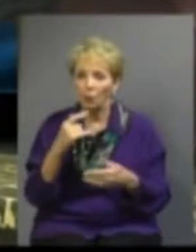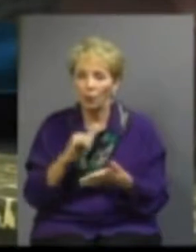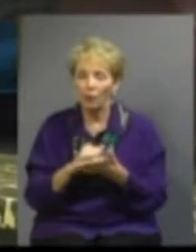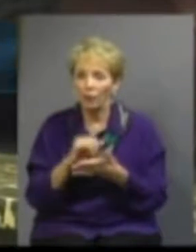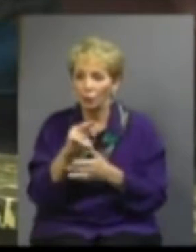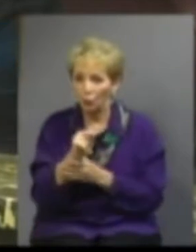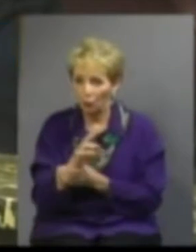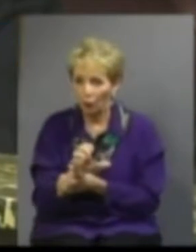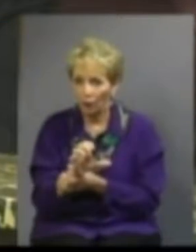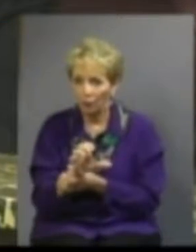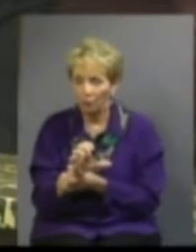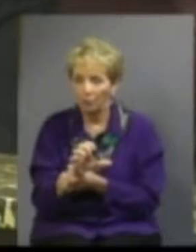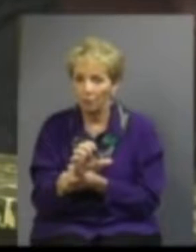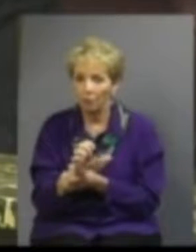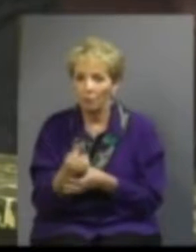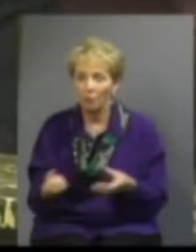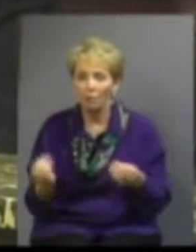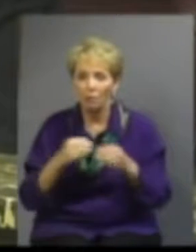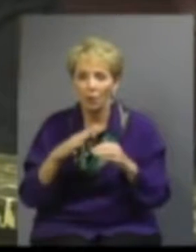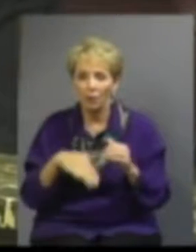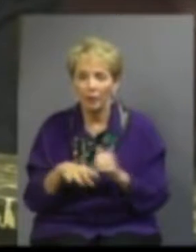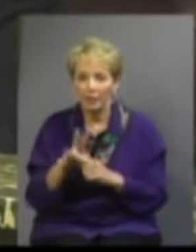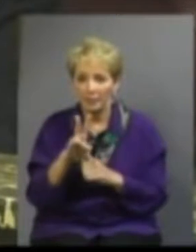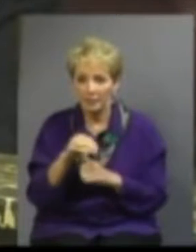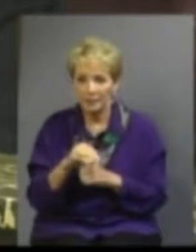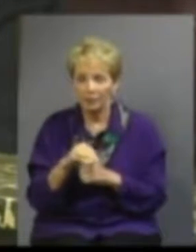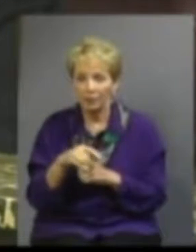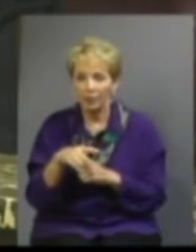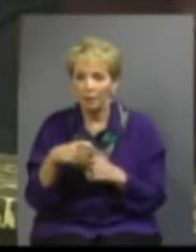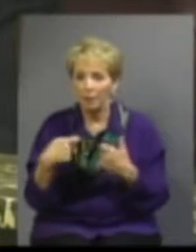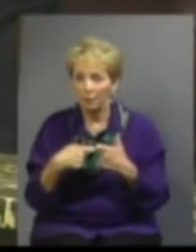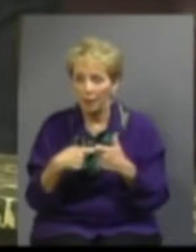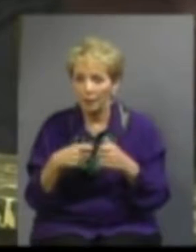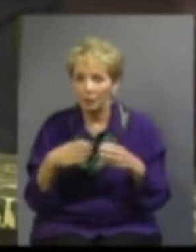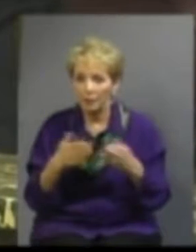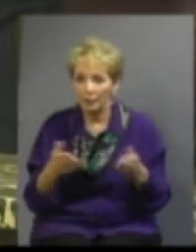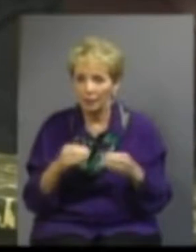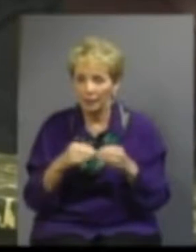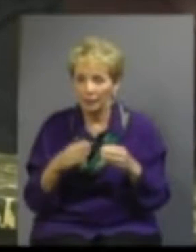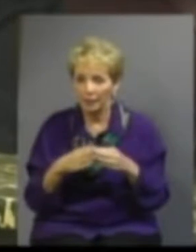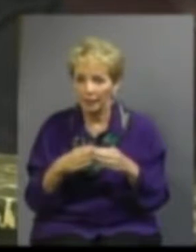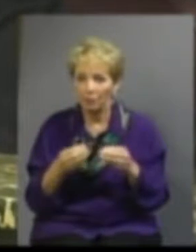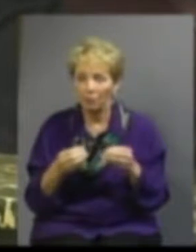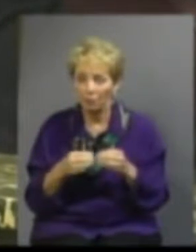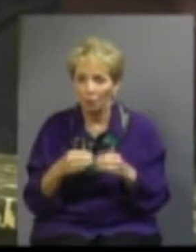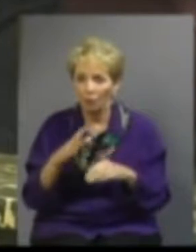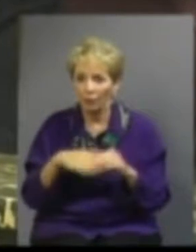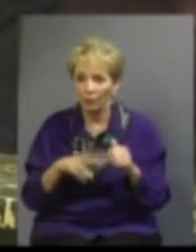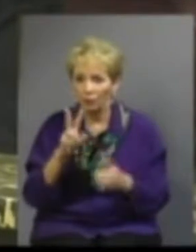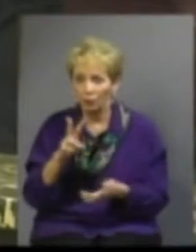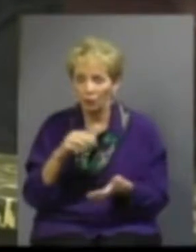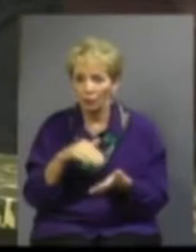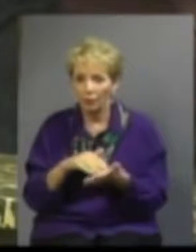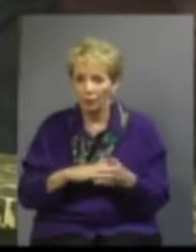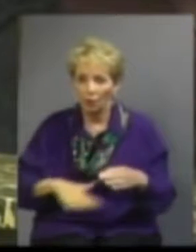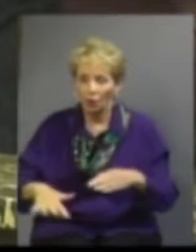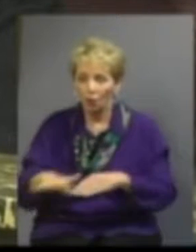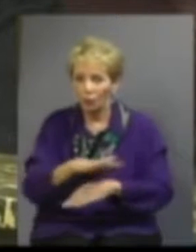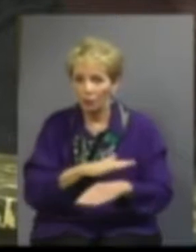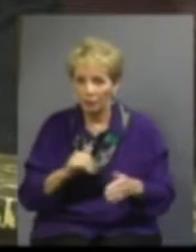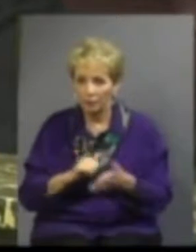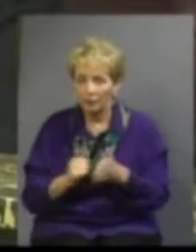North Carolina's more than 70 public power cities and towns, and among more than 2,000 across this great